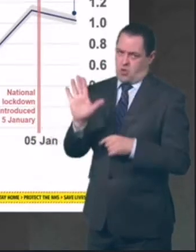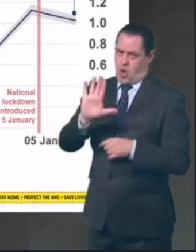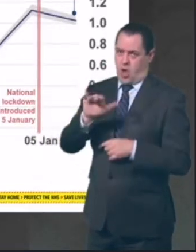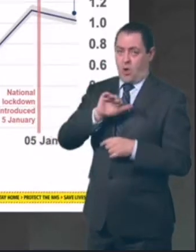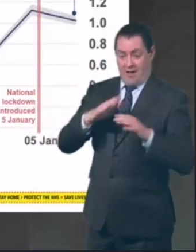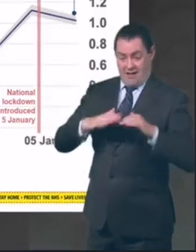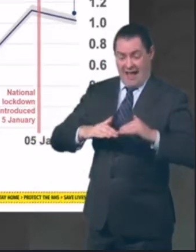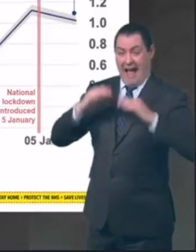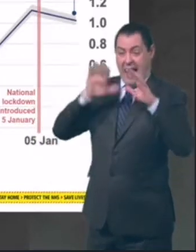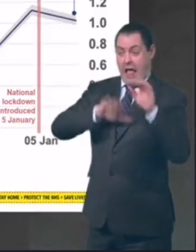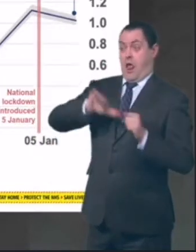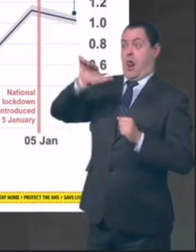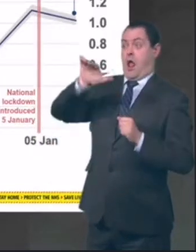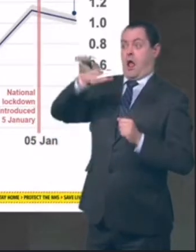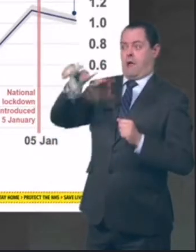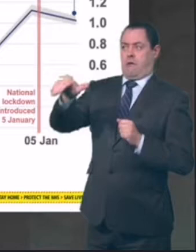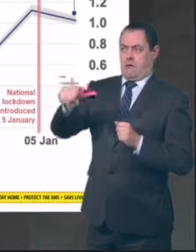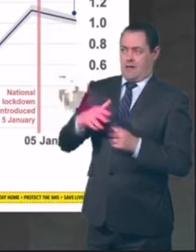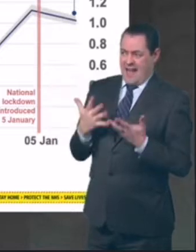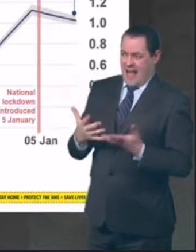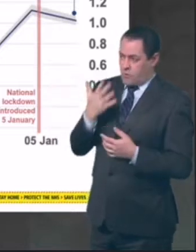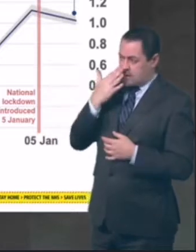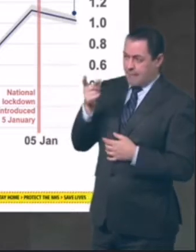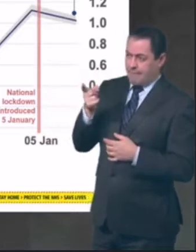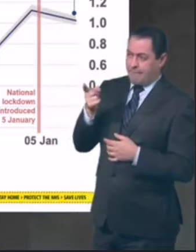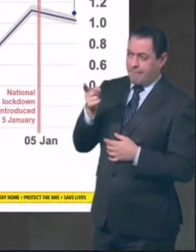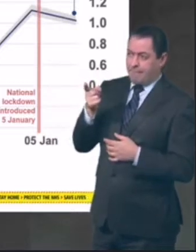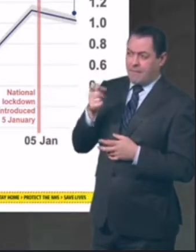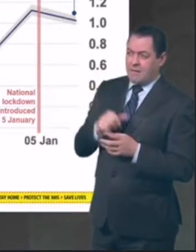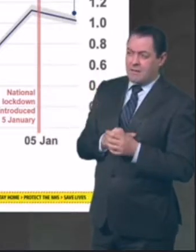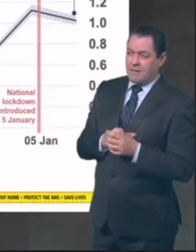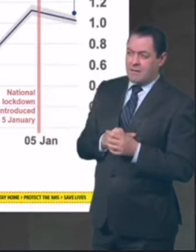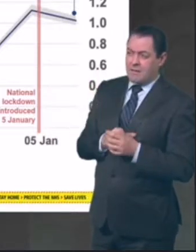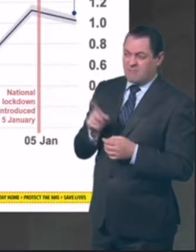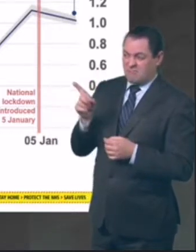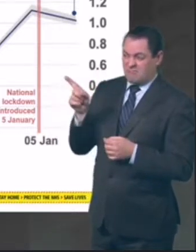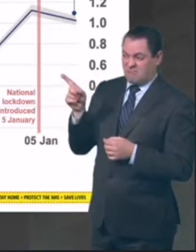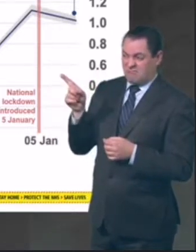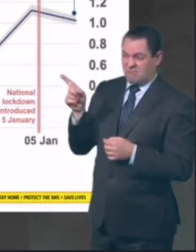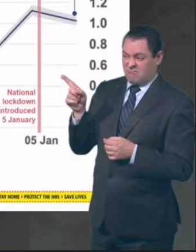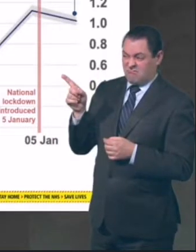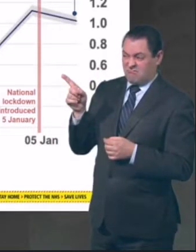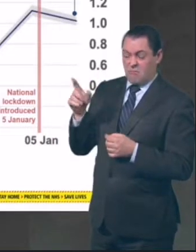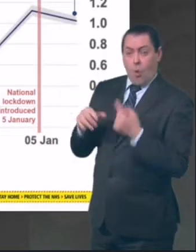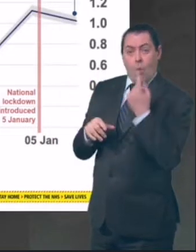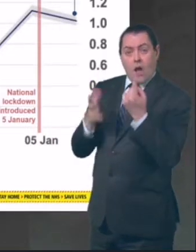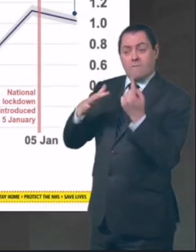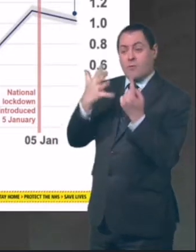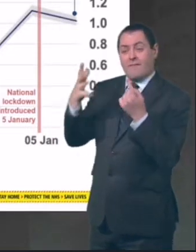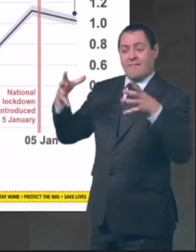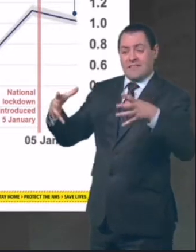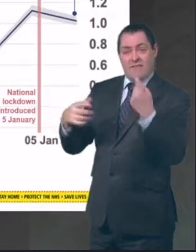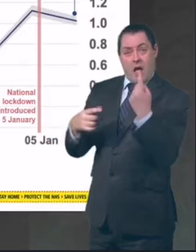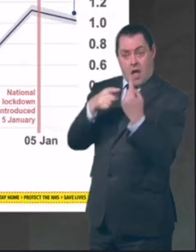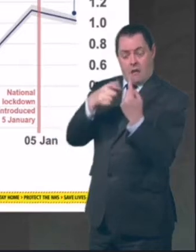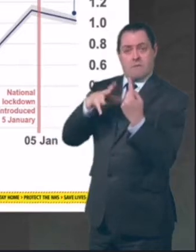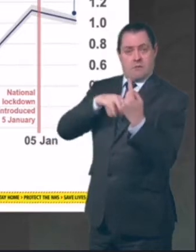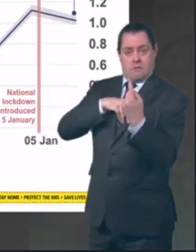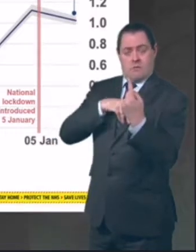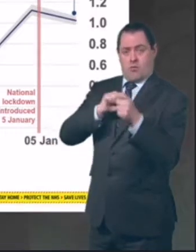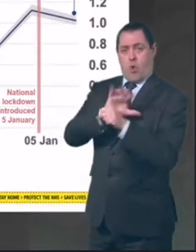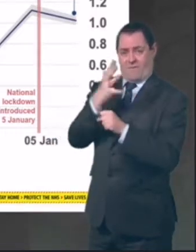recent estimate is we're still at a stage in England where 1 in 55 people have the virus. So there is a